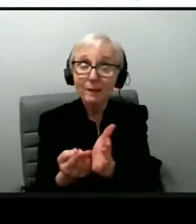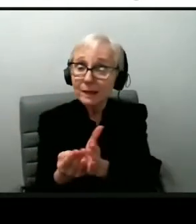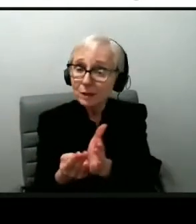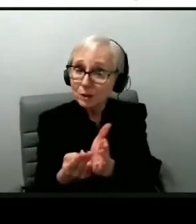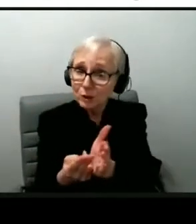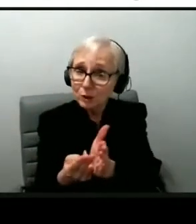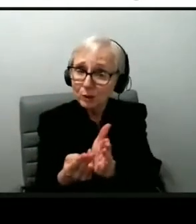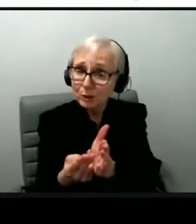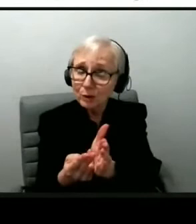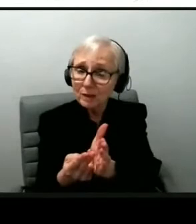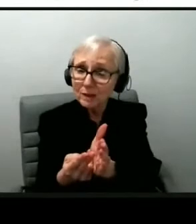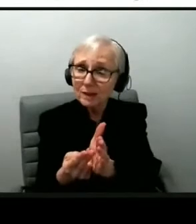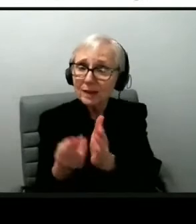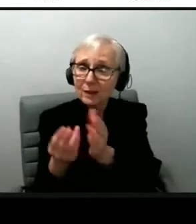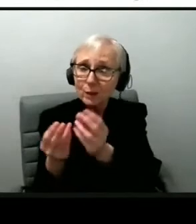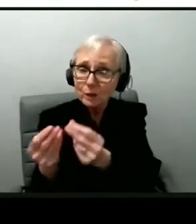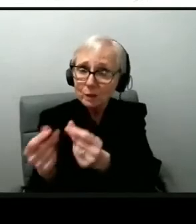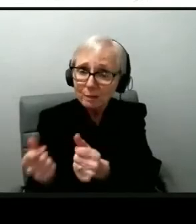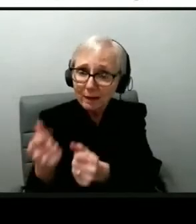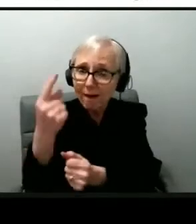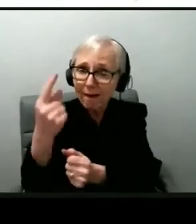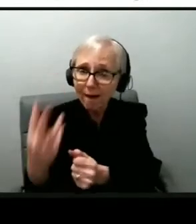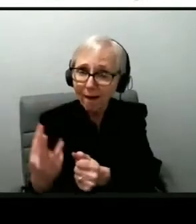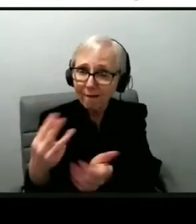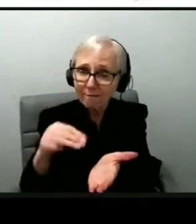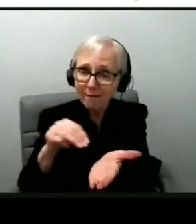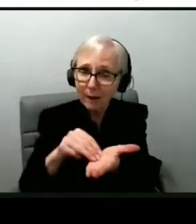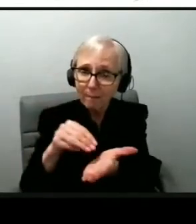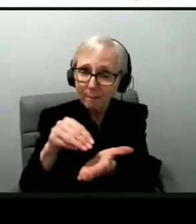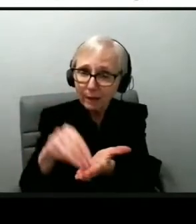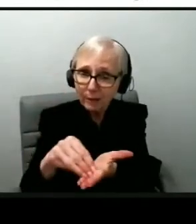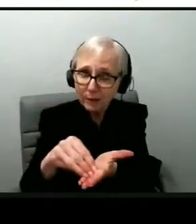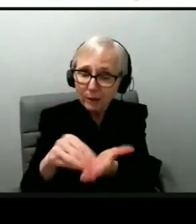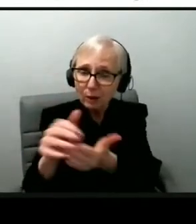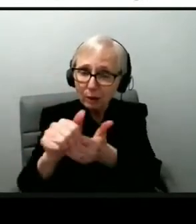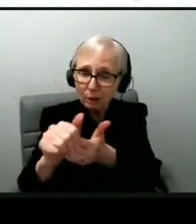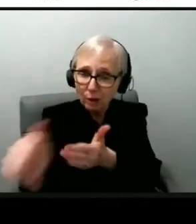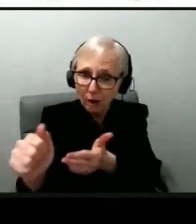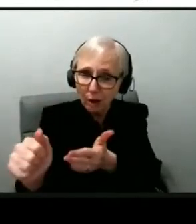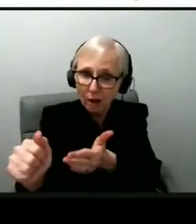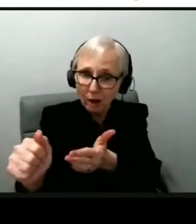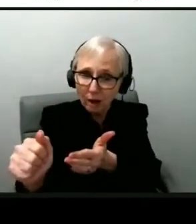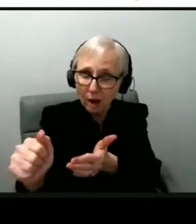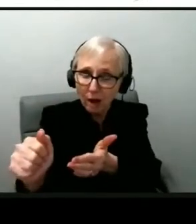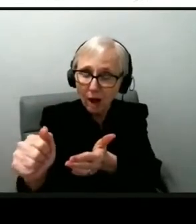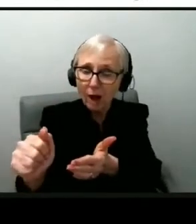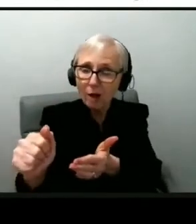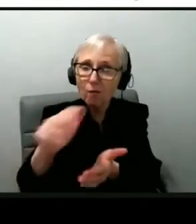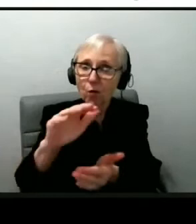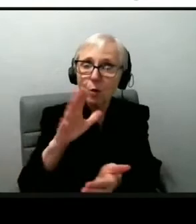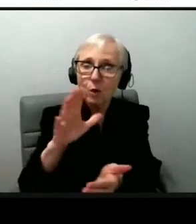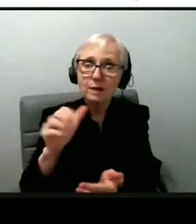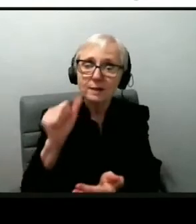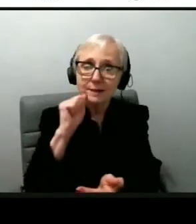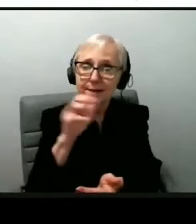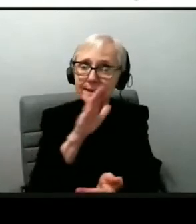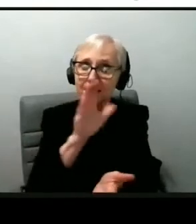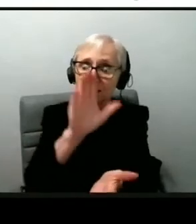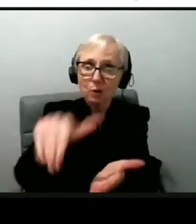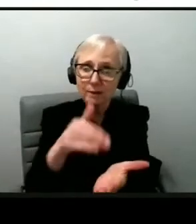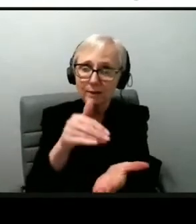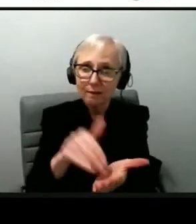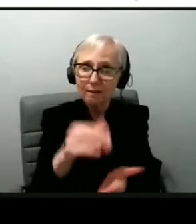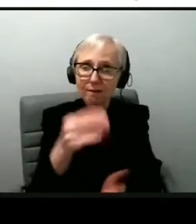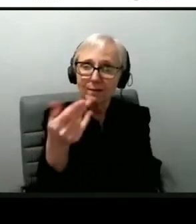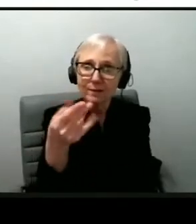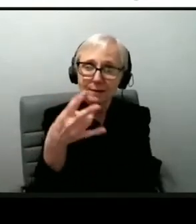they are spending close to $500,000 for the senior center on W.W. White Road for 17,000